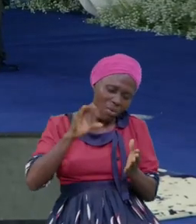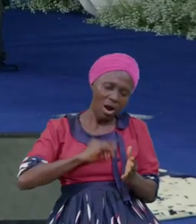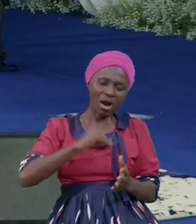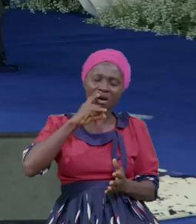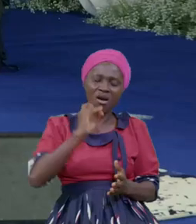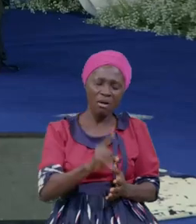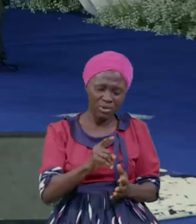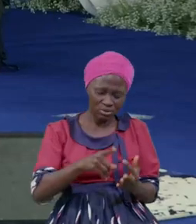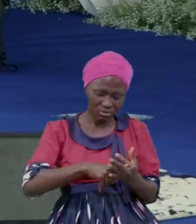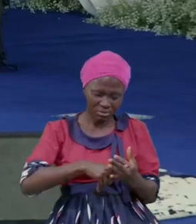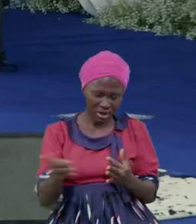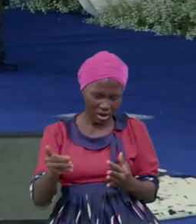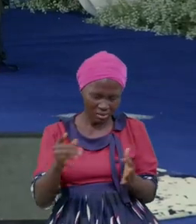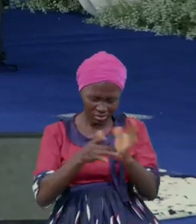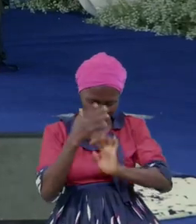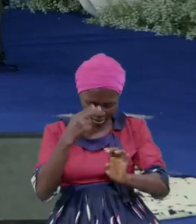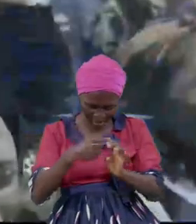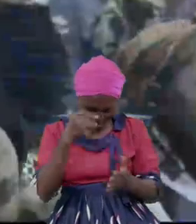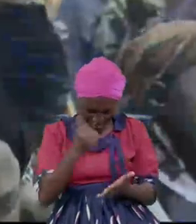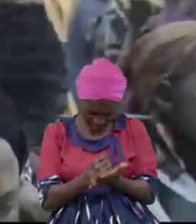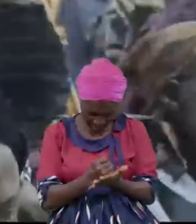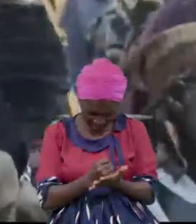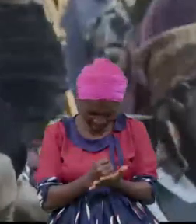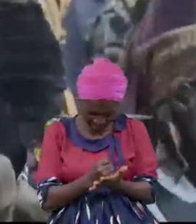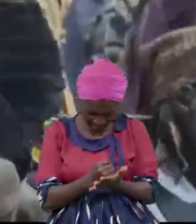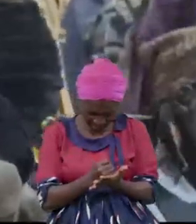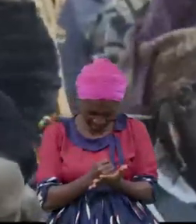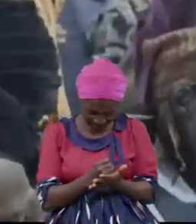in Jesus' name.